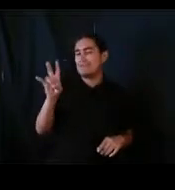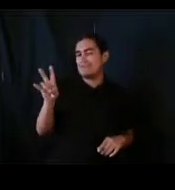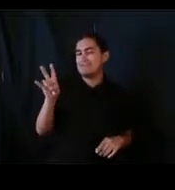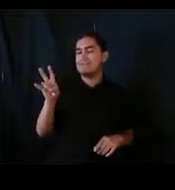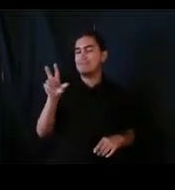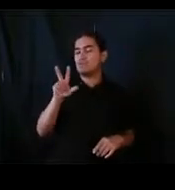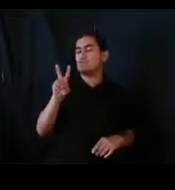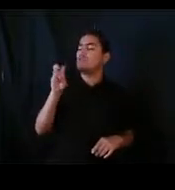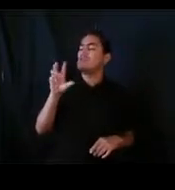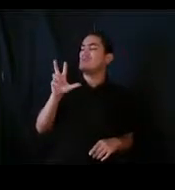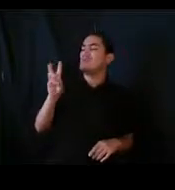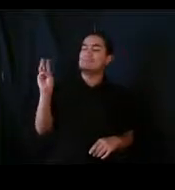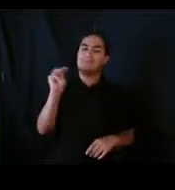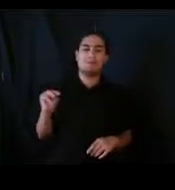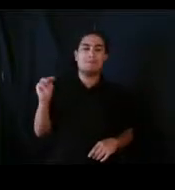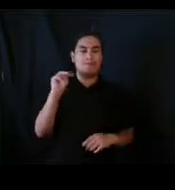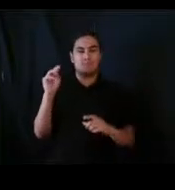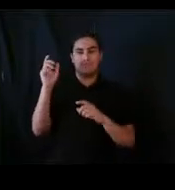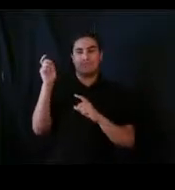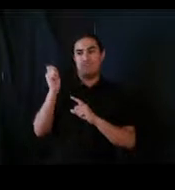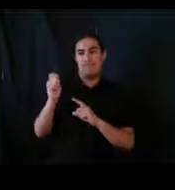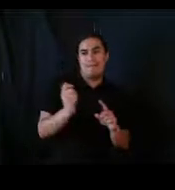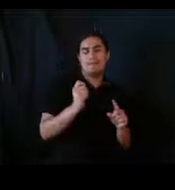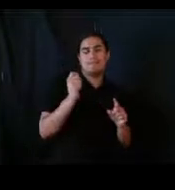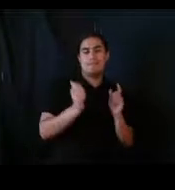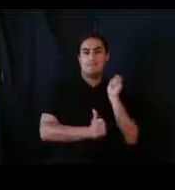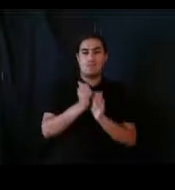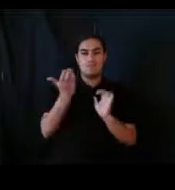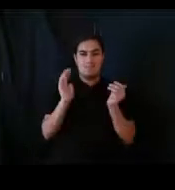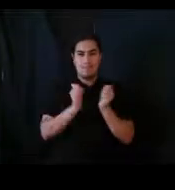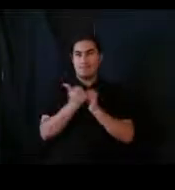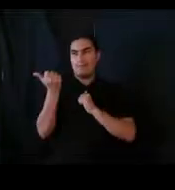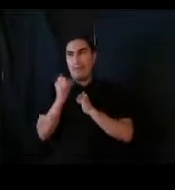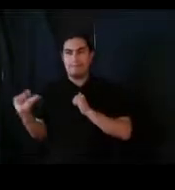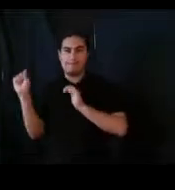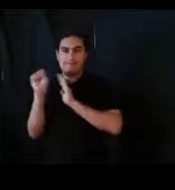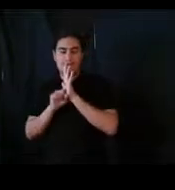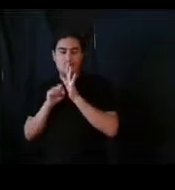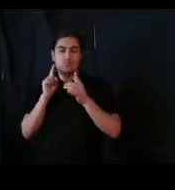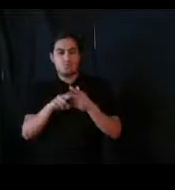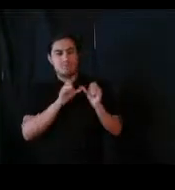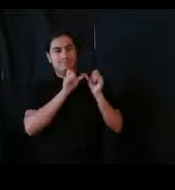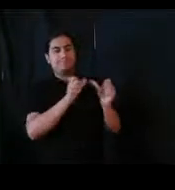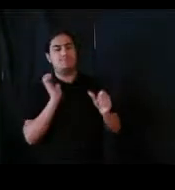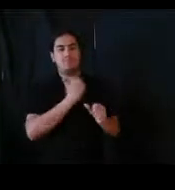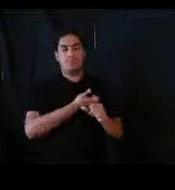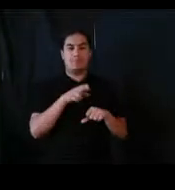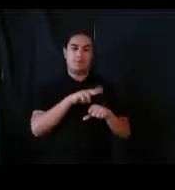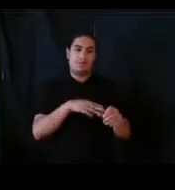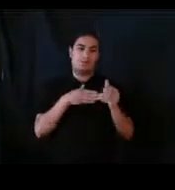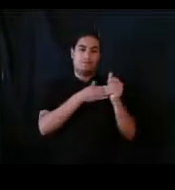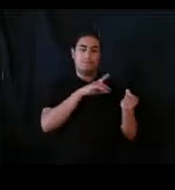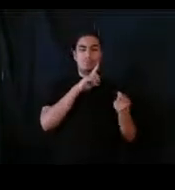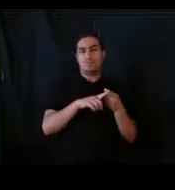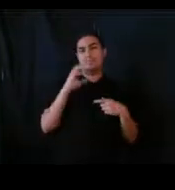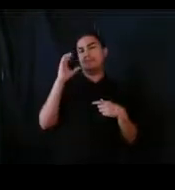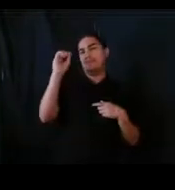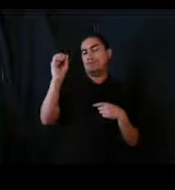grants the most of any state to further accelerate our nation-leading transition to zero emission